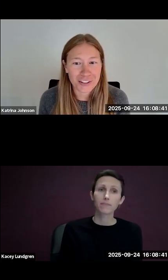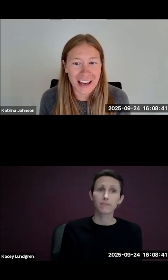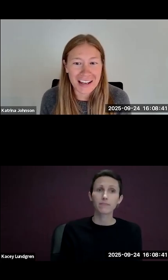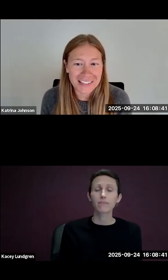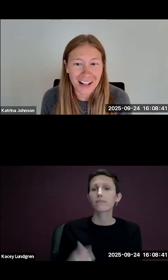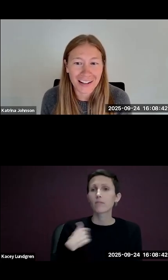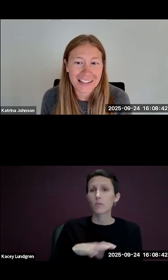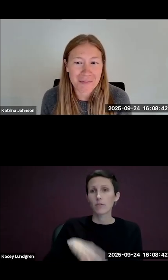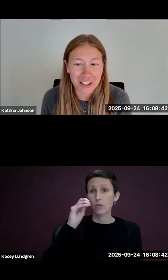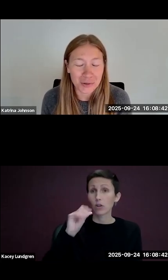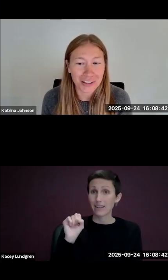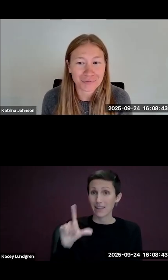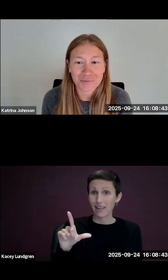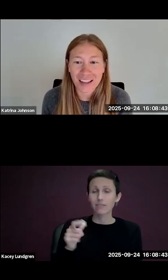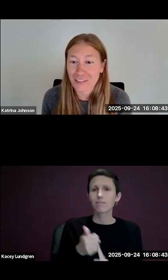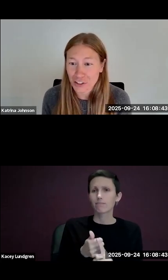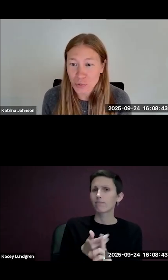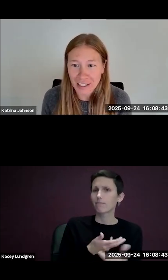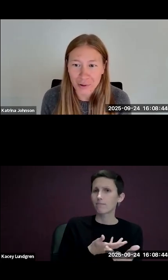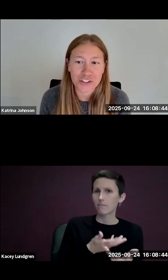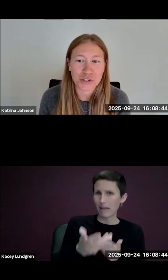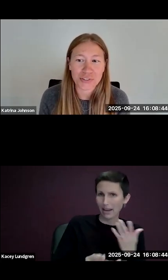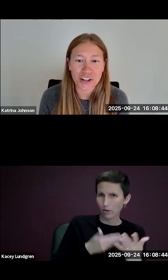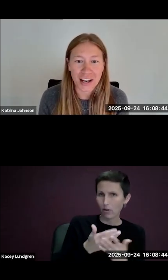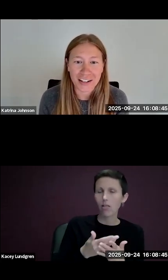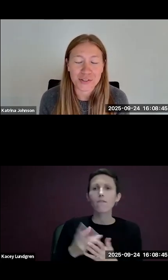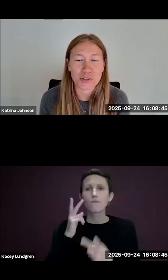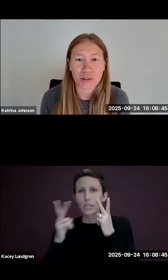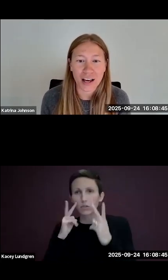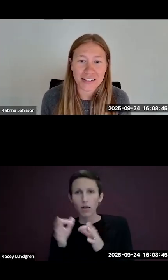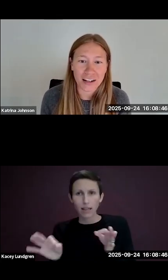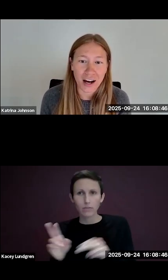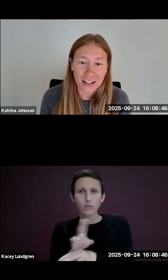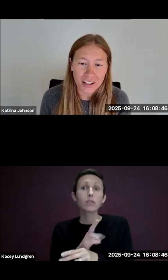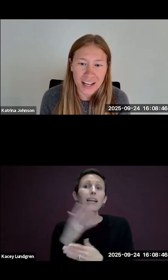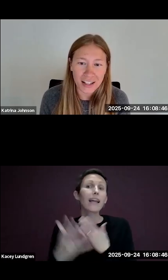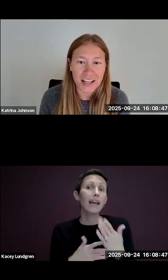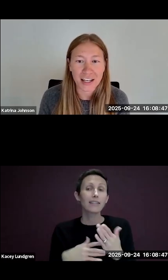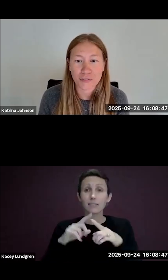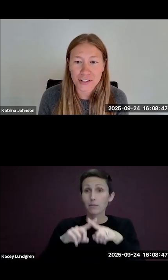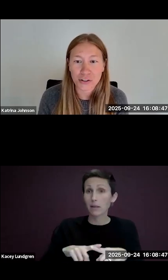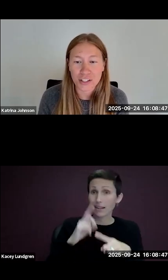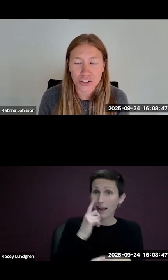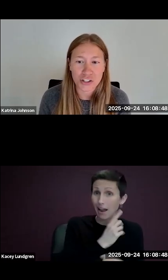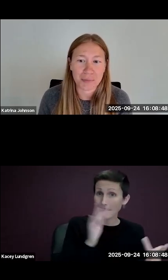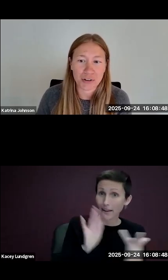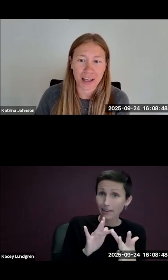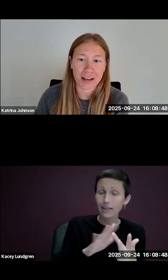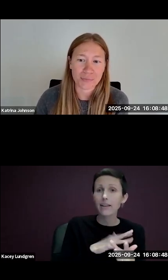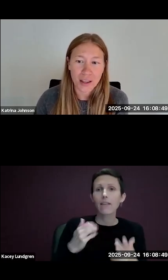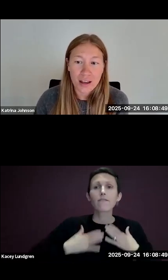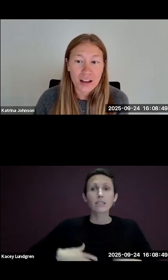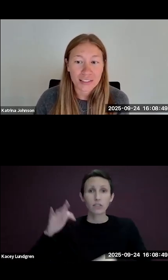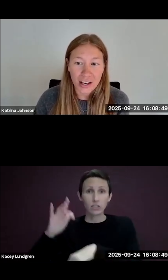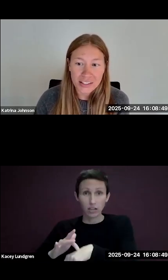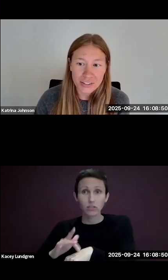We have learned that ASL is a manual and visual language using your hands, which relies on eye contact and physical touch to